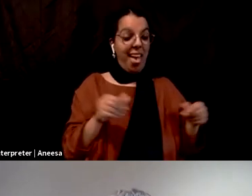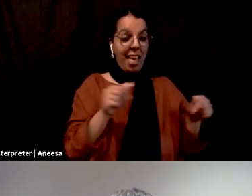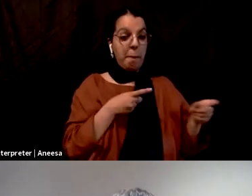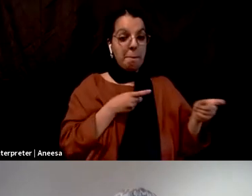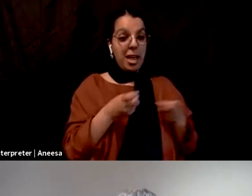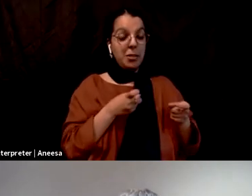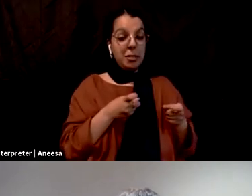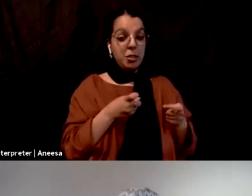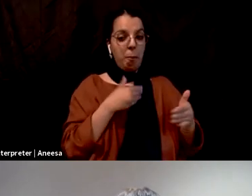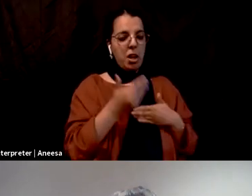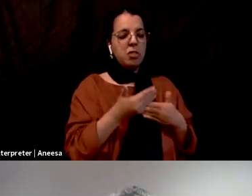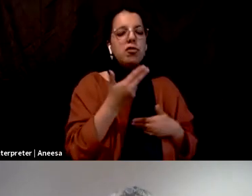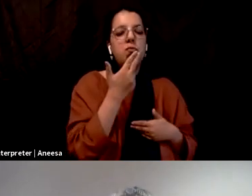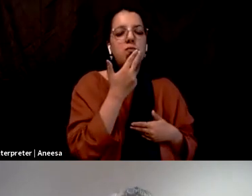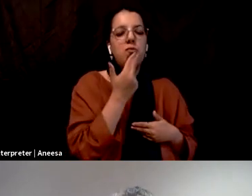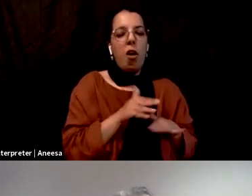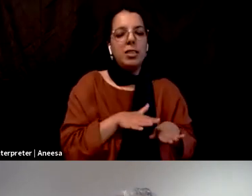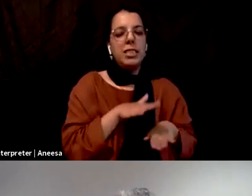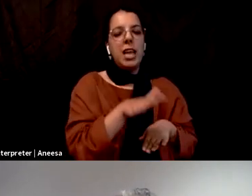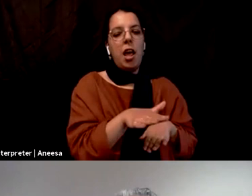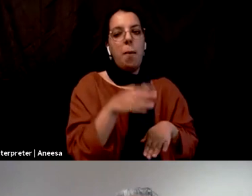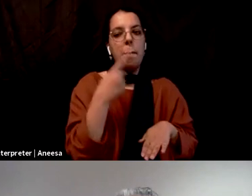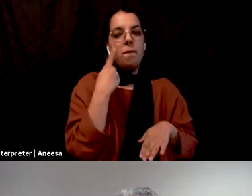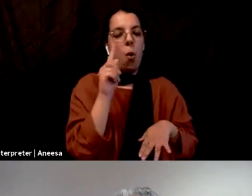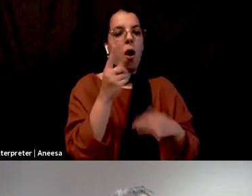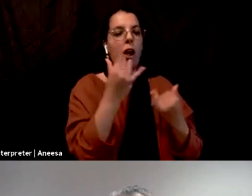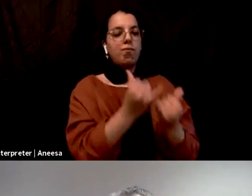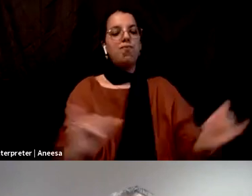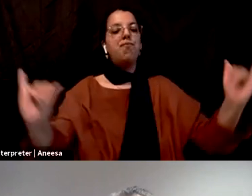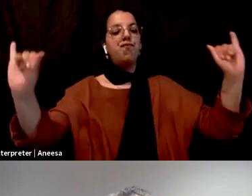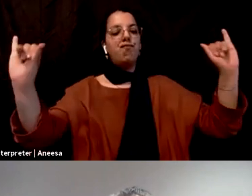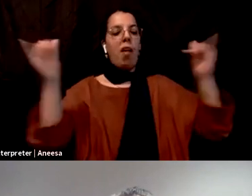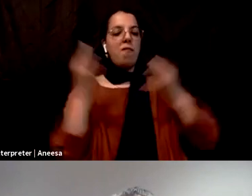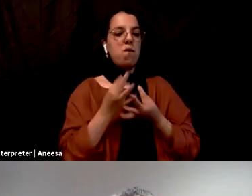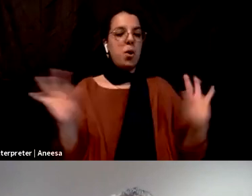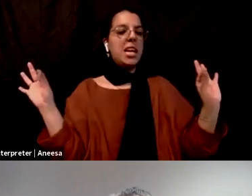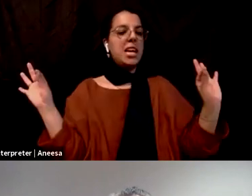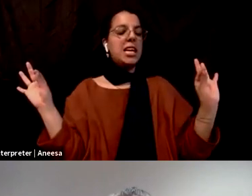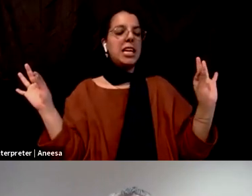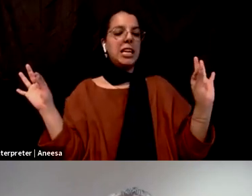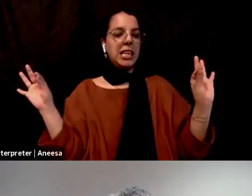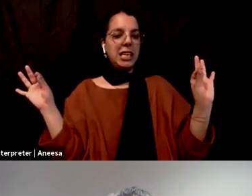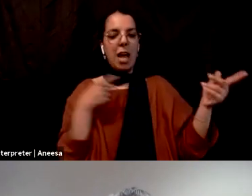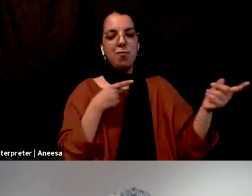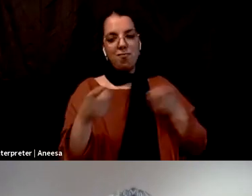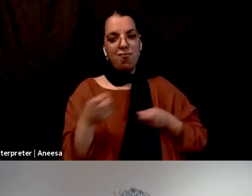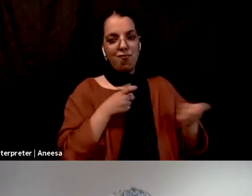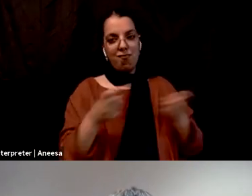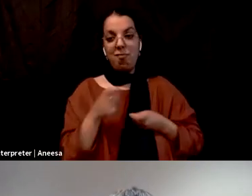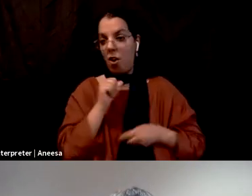one tiny step towards the ability to live freely and govern our lands that we live on outside of the Indian